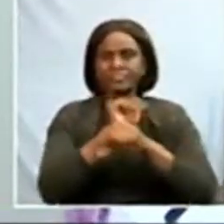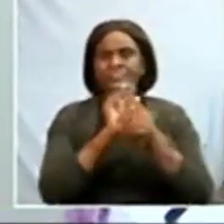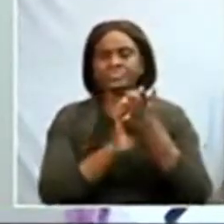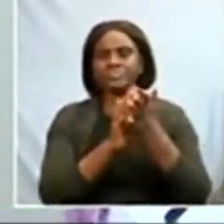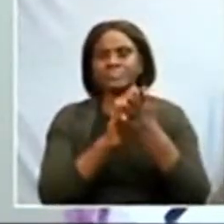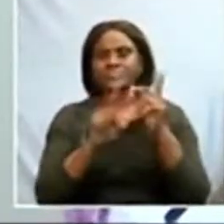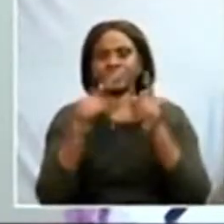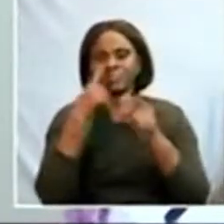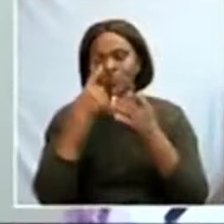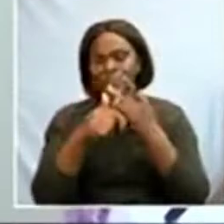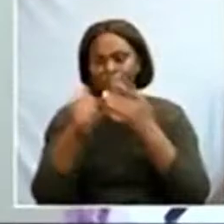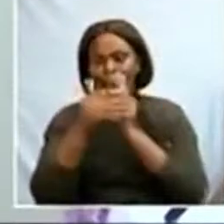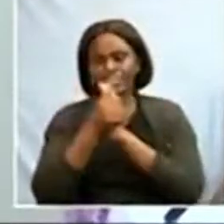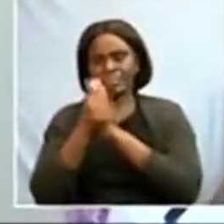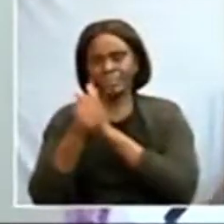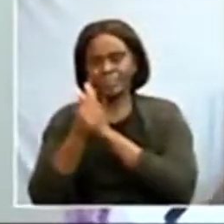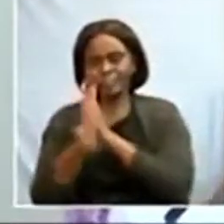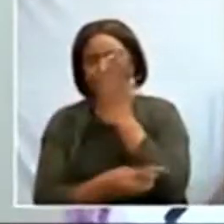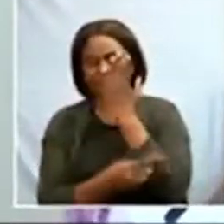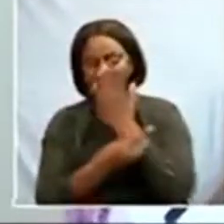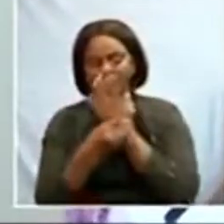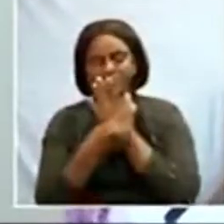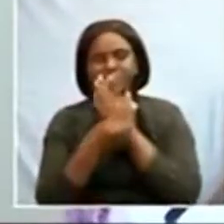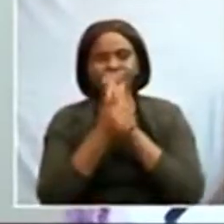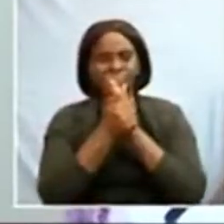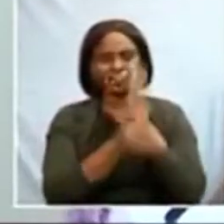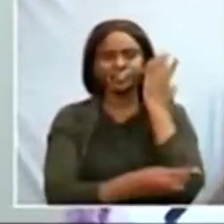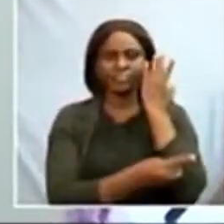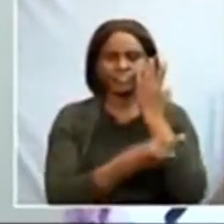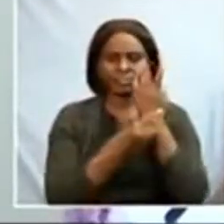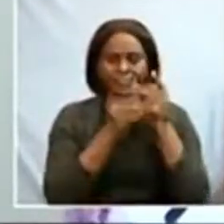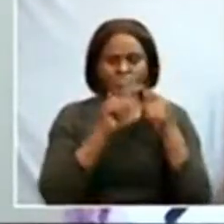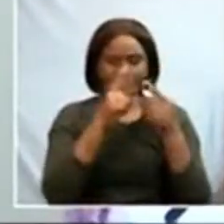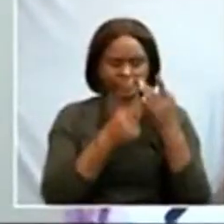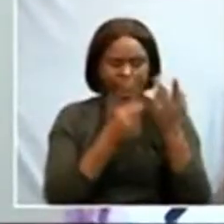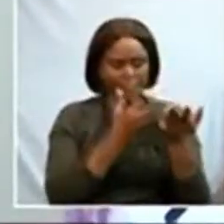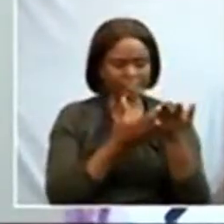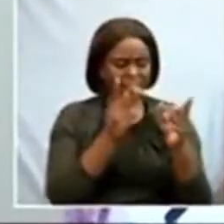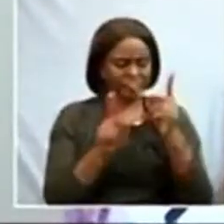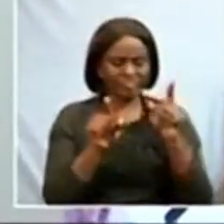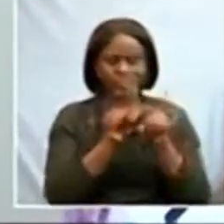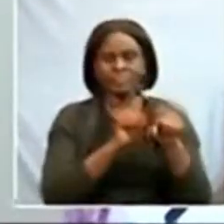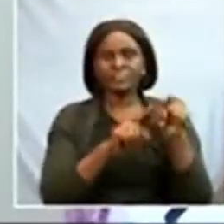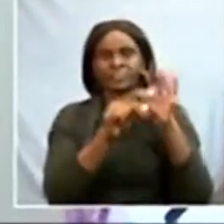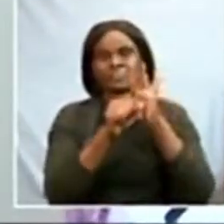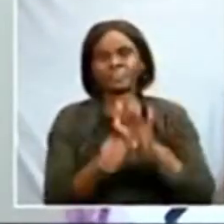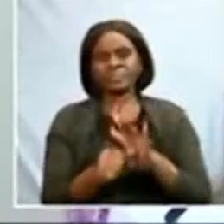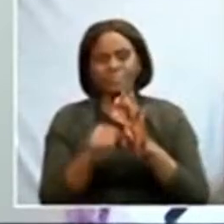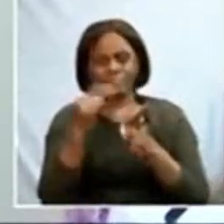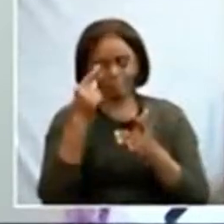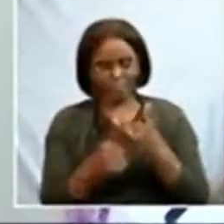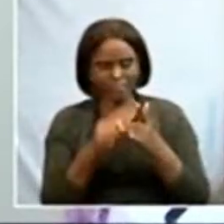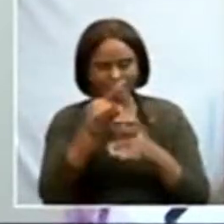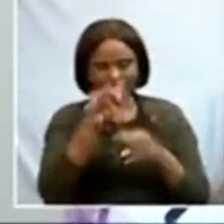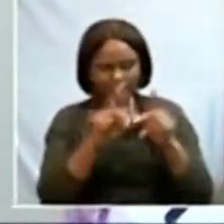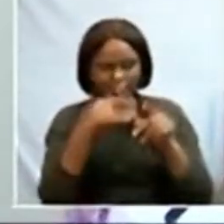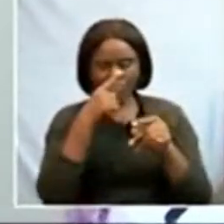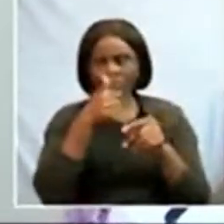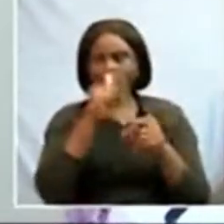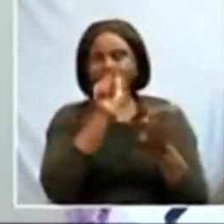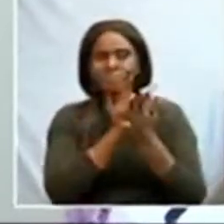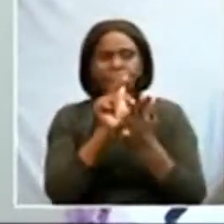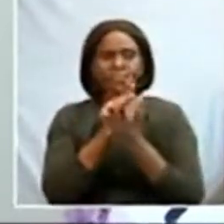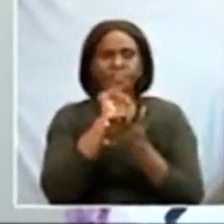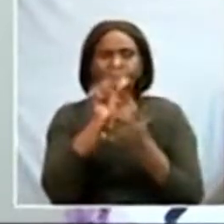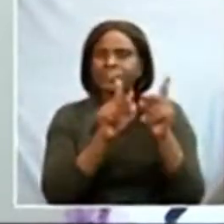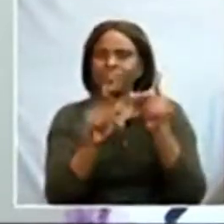that are supposed to go for skills development. But these people are being denied because the people that are being approved are